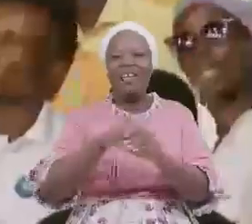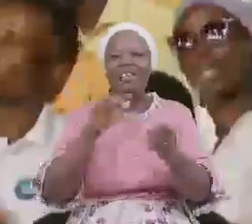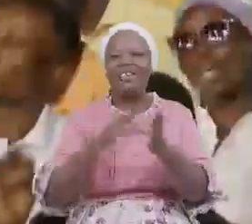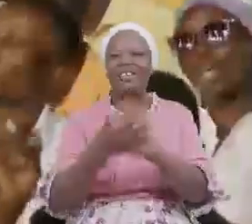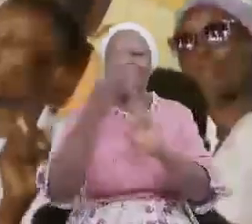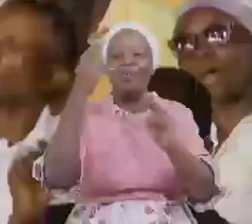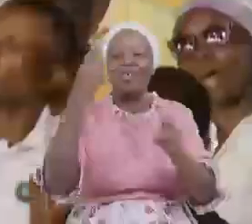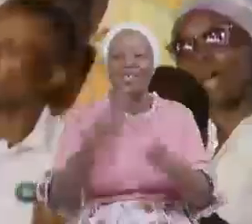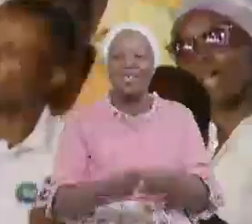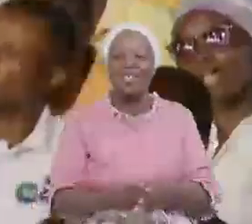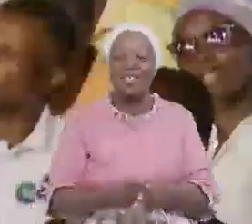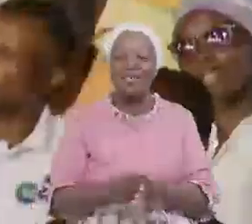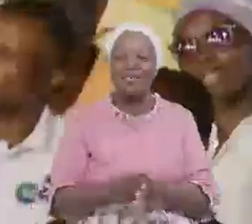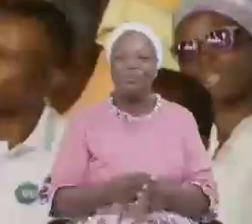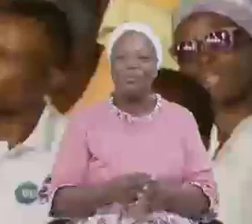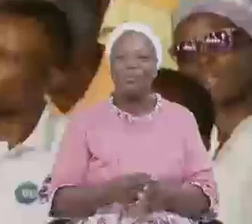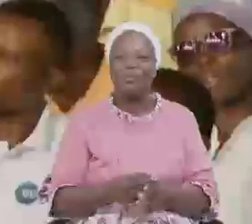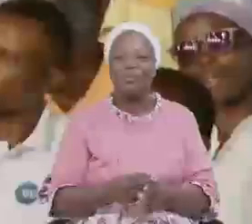name.